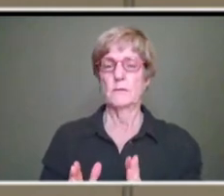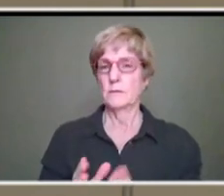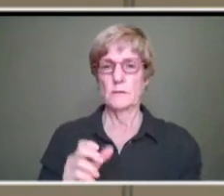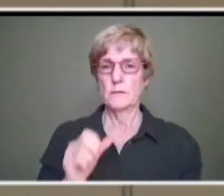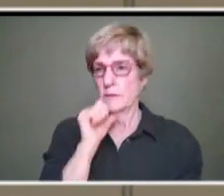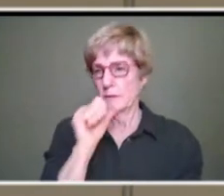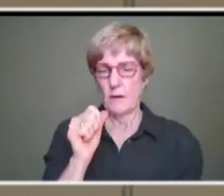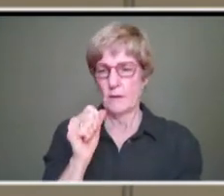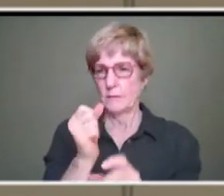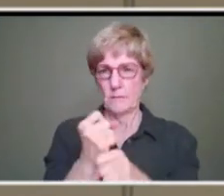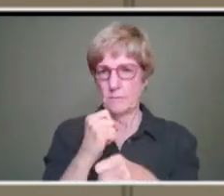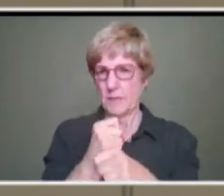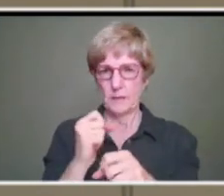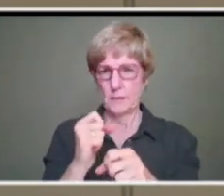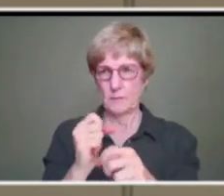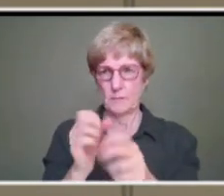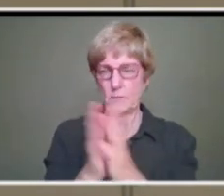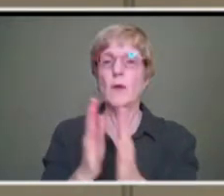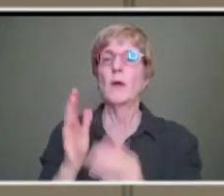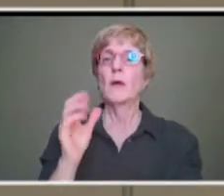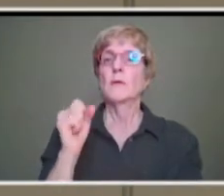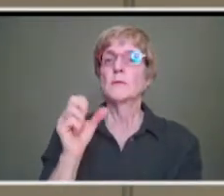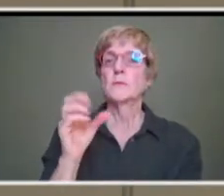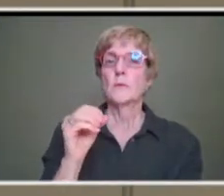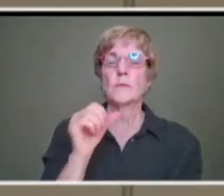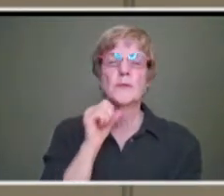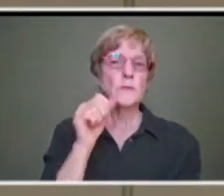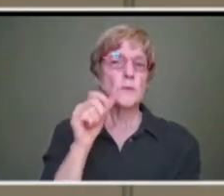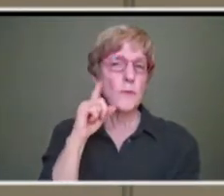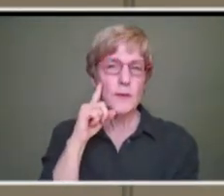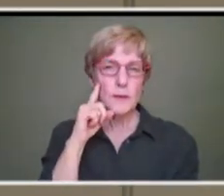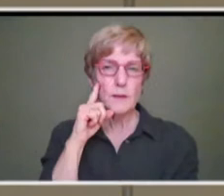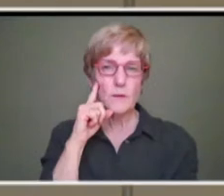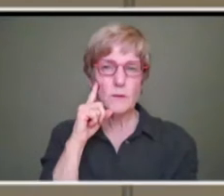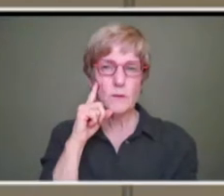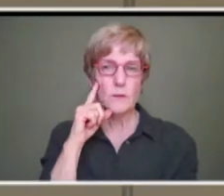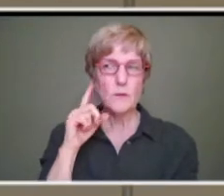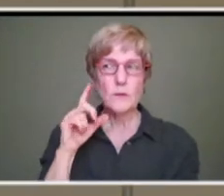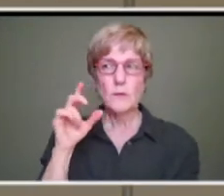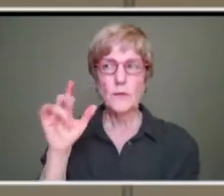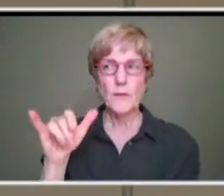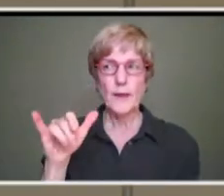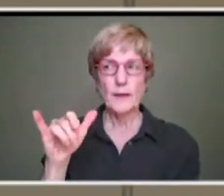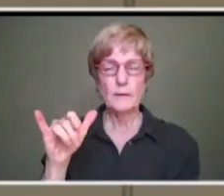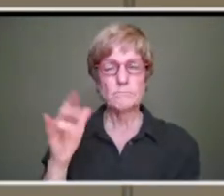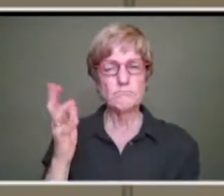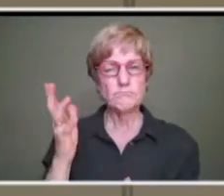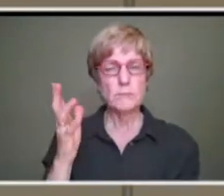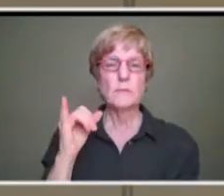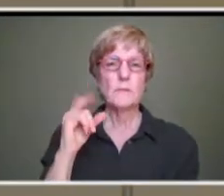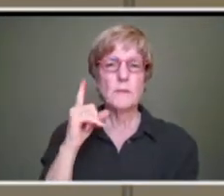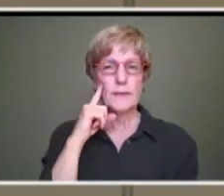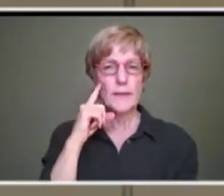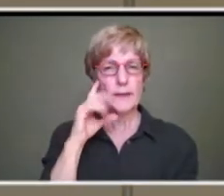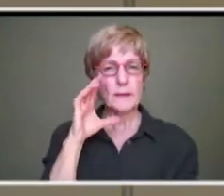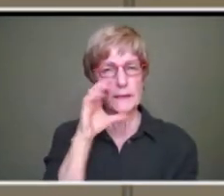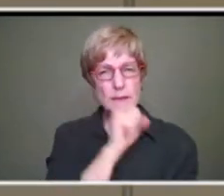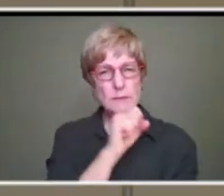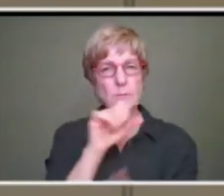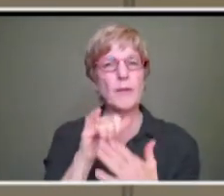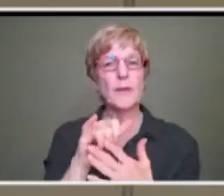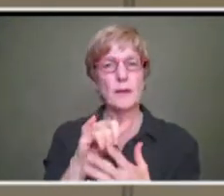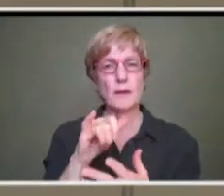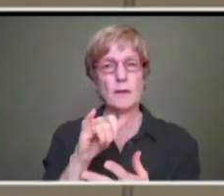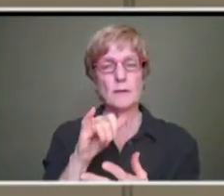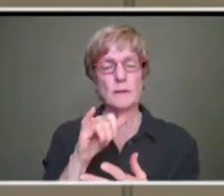request um so I don't think that that that counts I think what we're anticipating is that that is going to